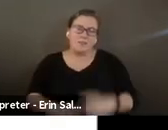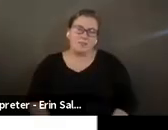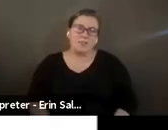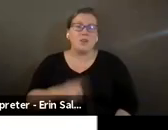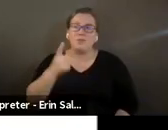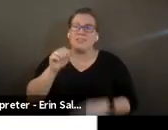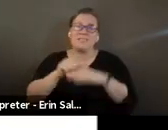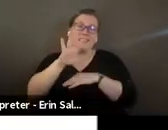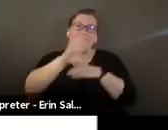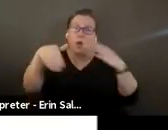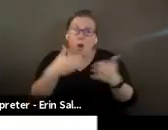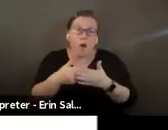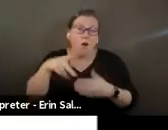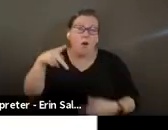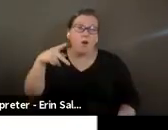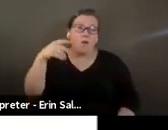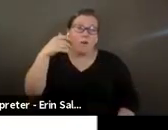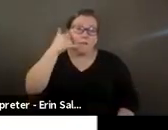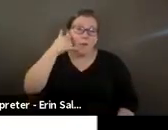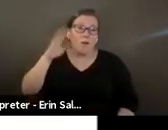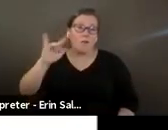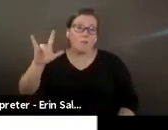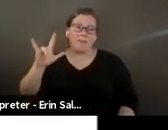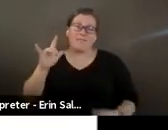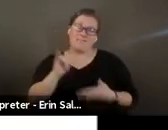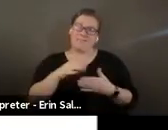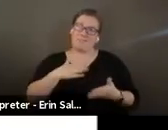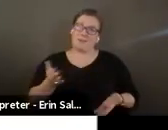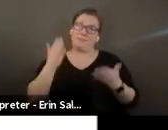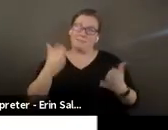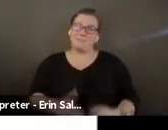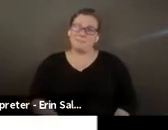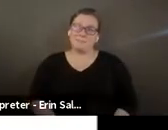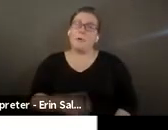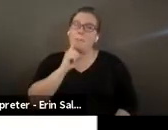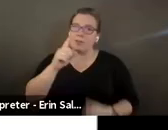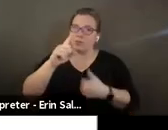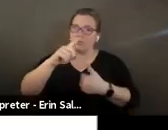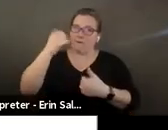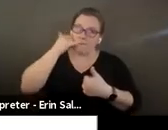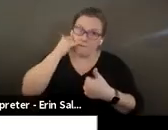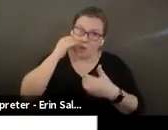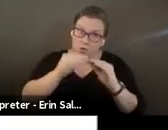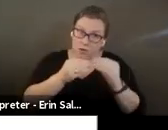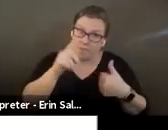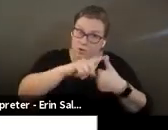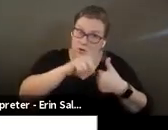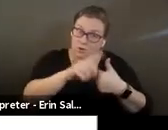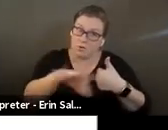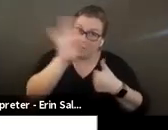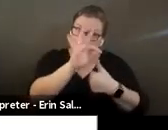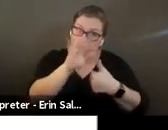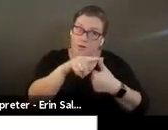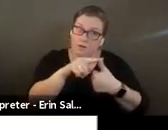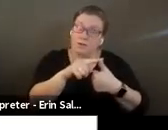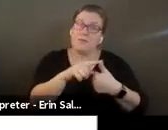what I always suggest. But definitely make sure that your phone number is listed on there. And again,